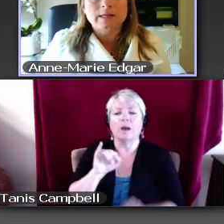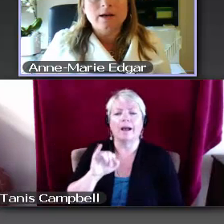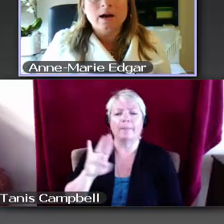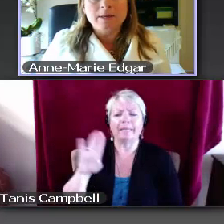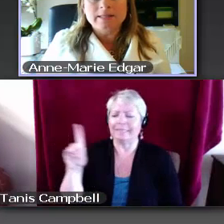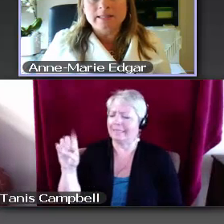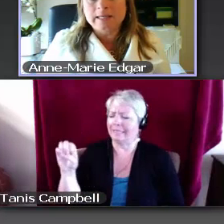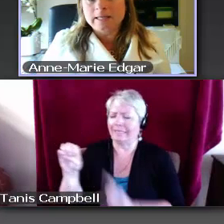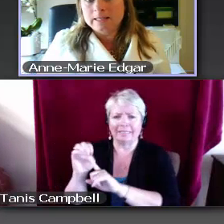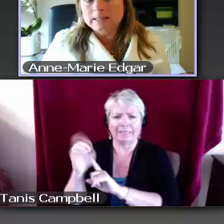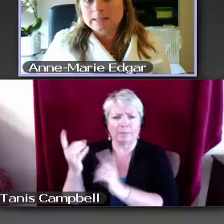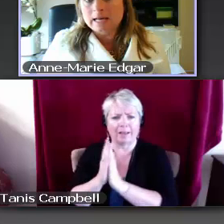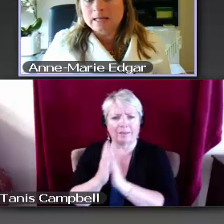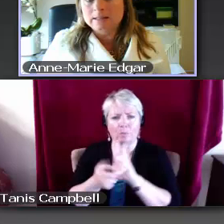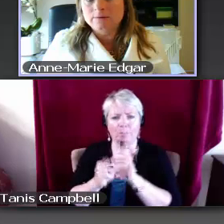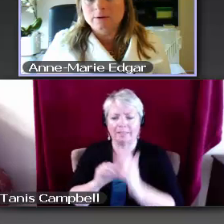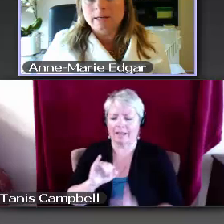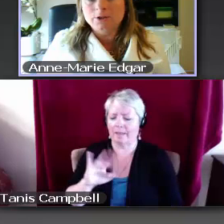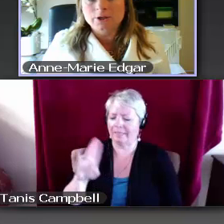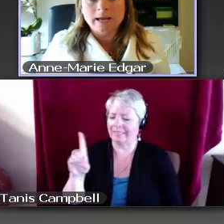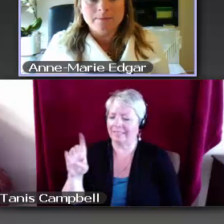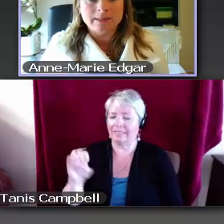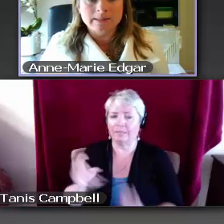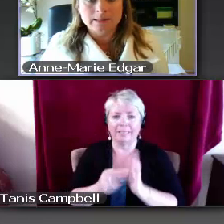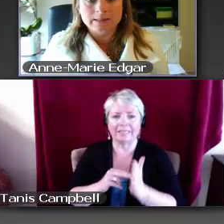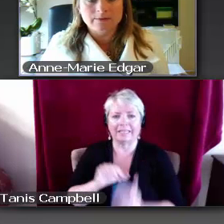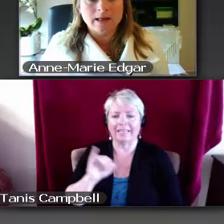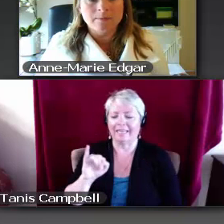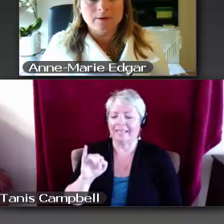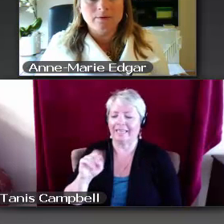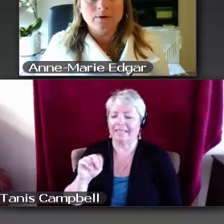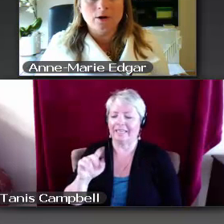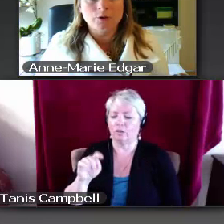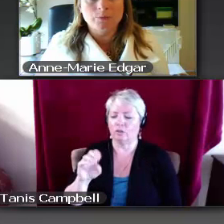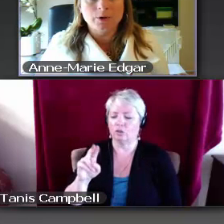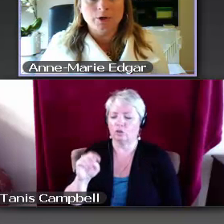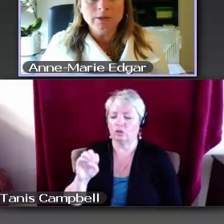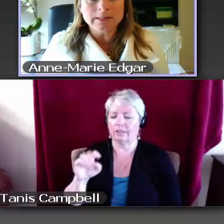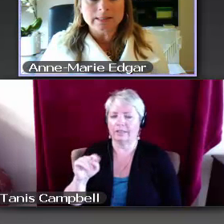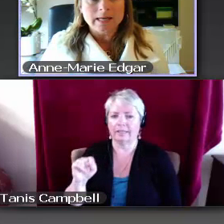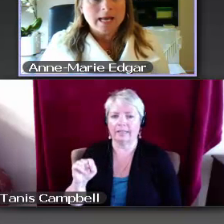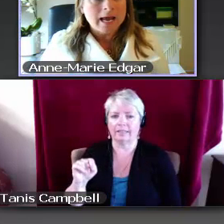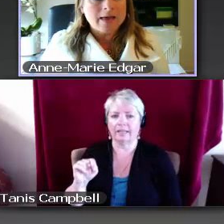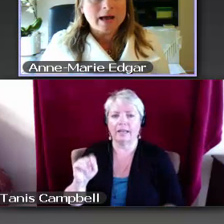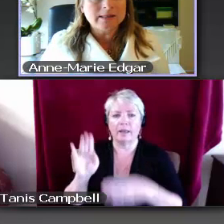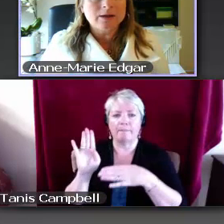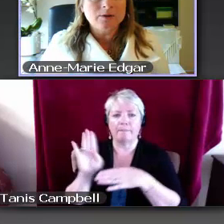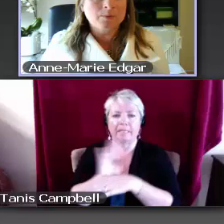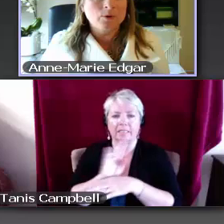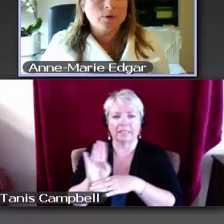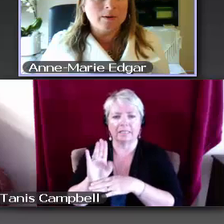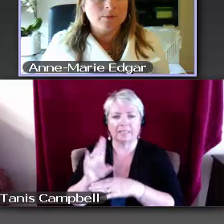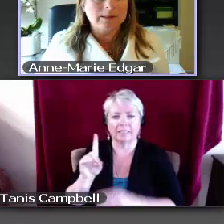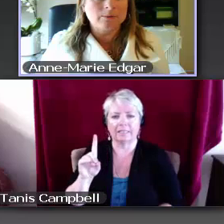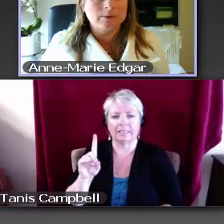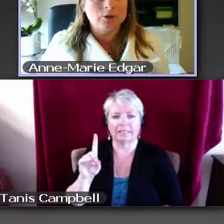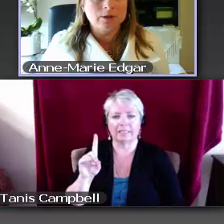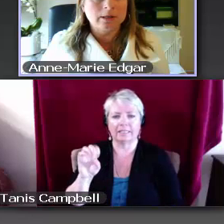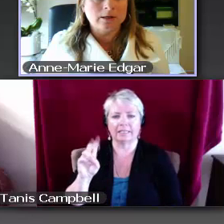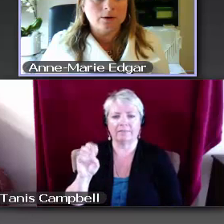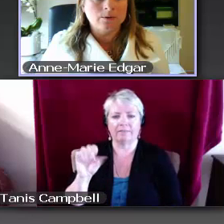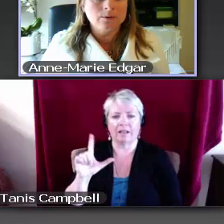of interesting. IBDE stands for Internet Business Development for Entrepreneurs, and that's how the program